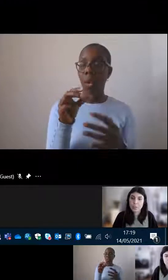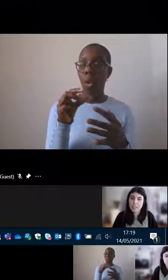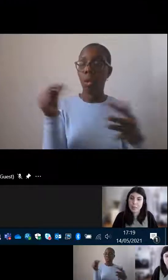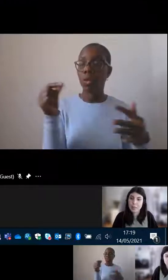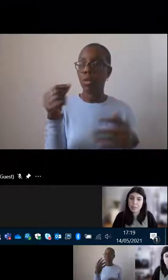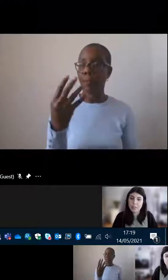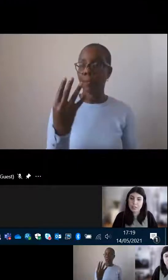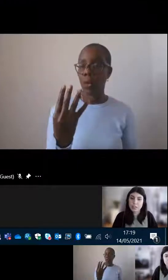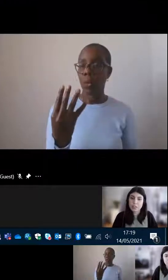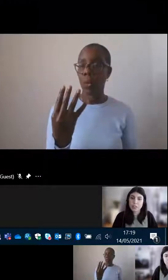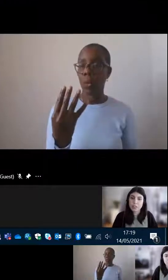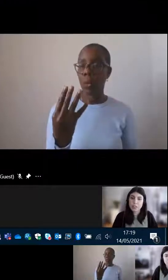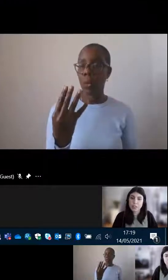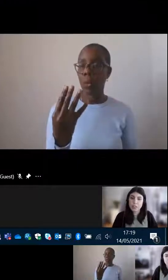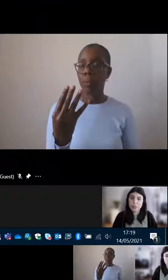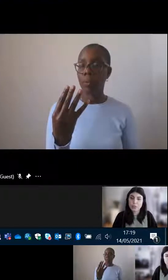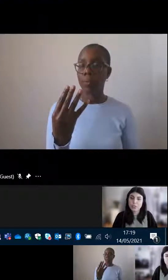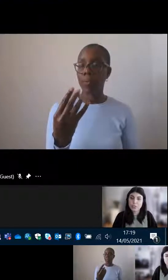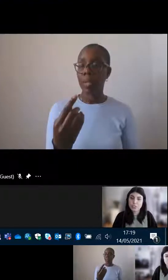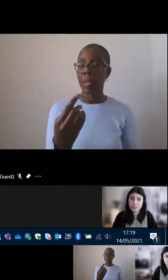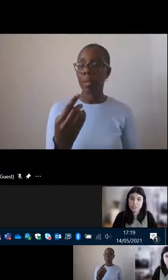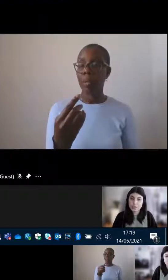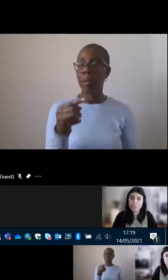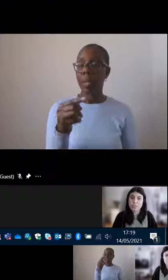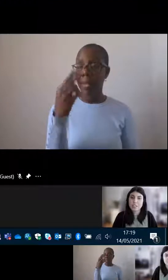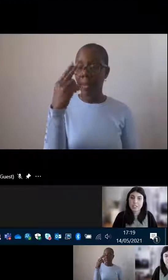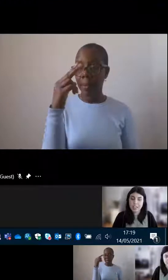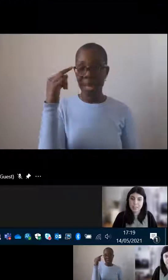Or you can email